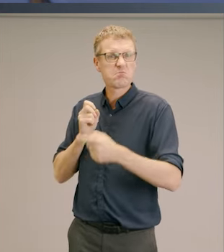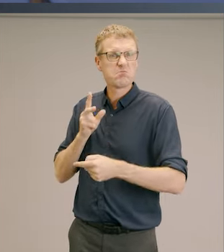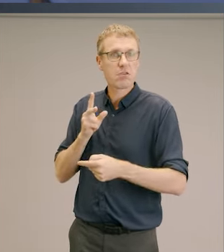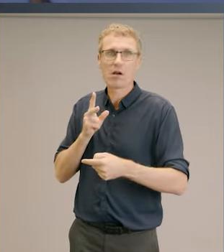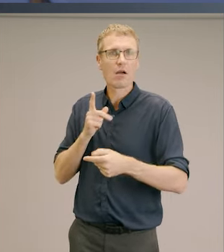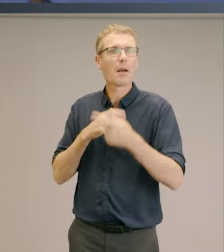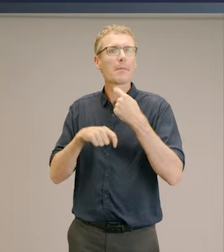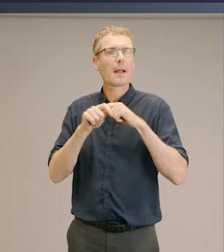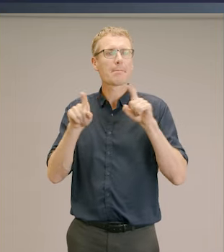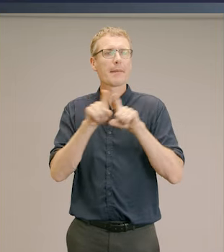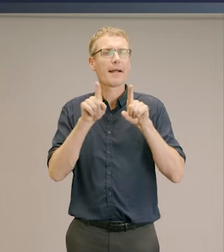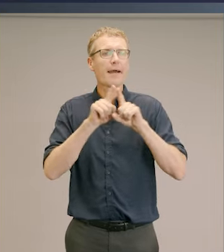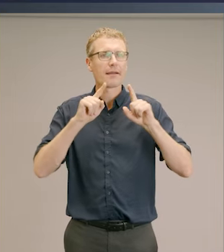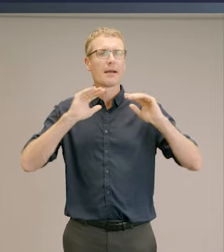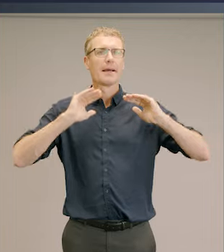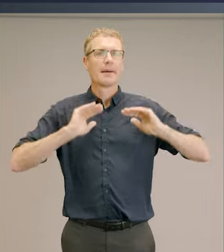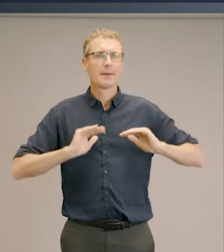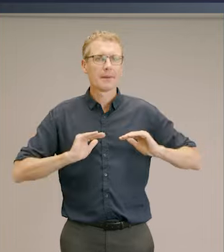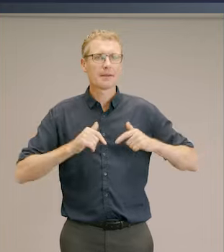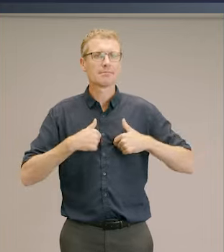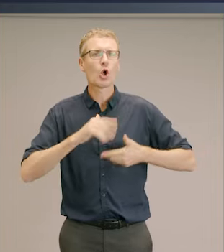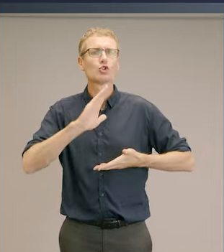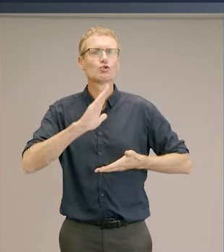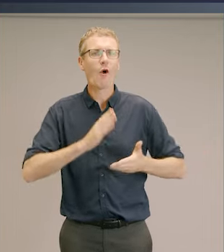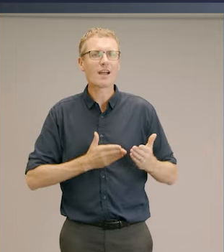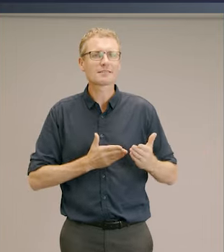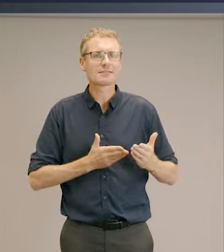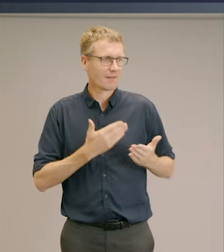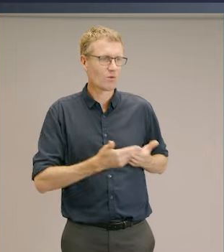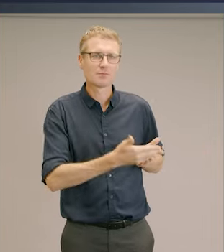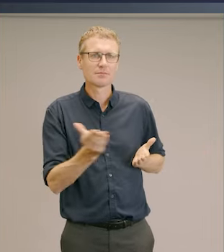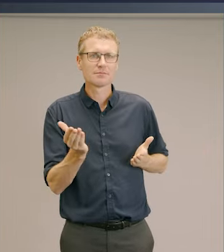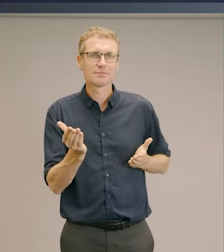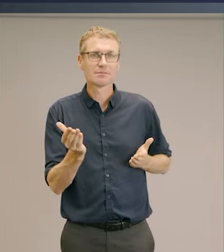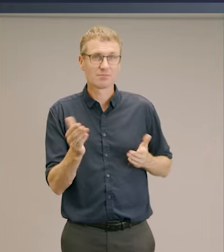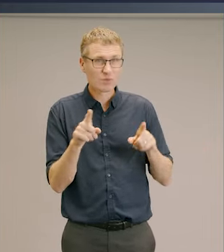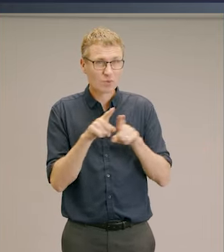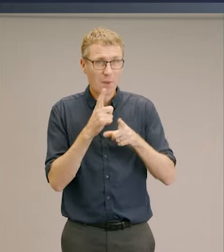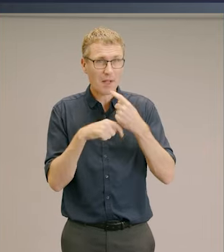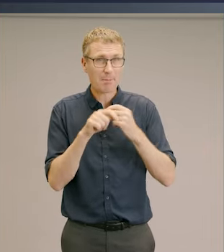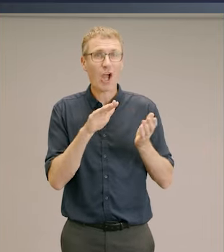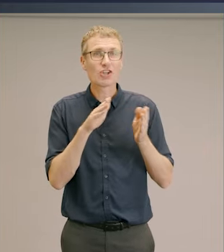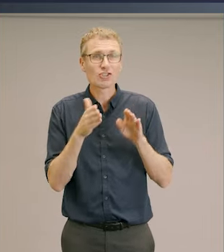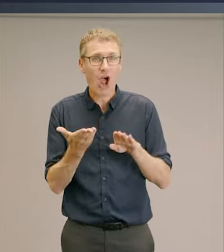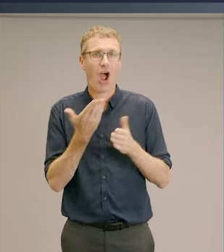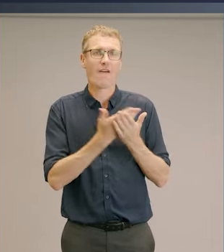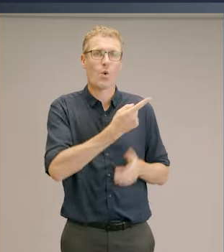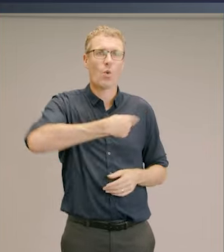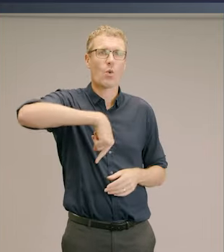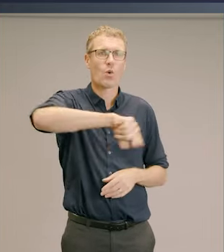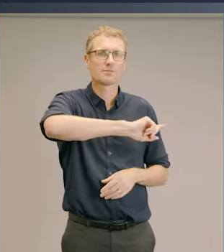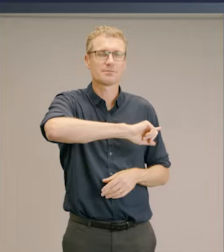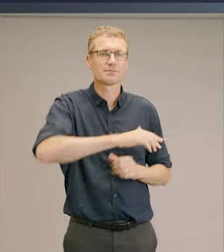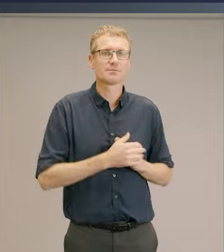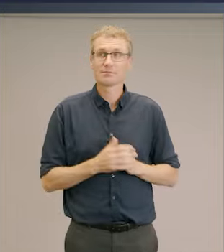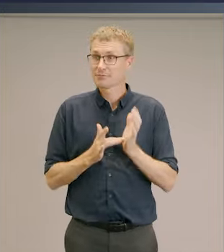the suffering servant. He took on that identity to lay down his life for the sake of the kingdom. And that's what he invites us